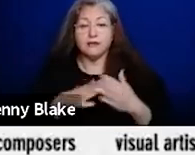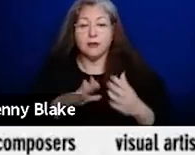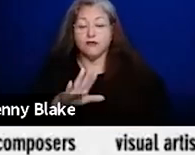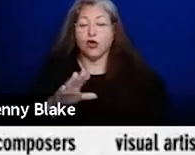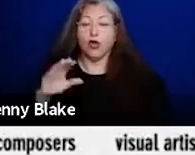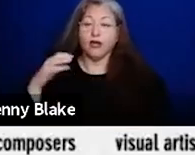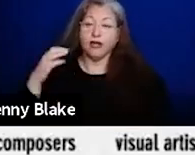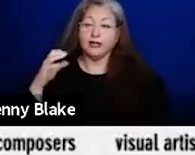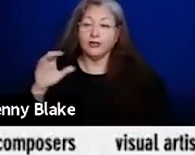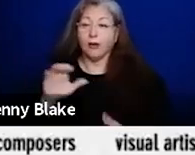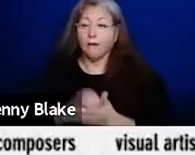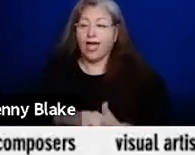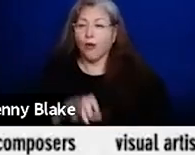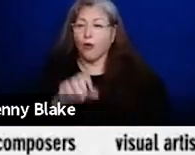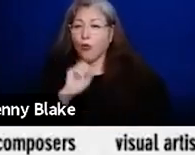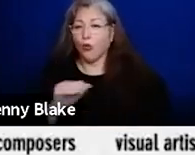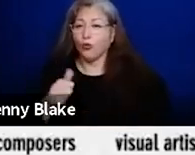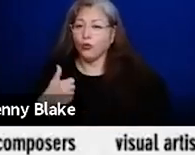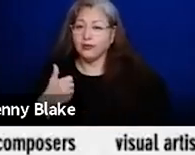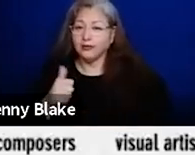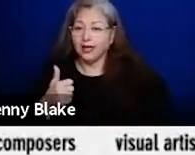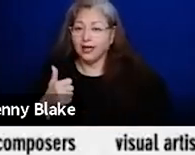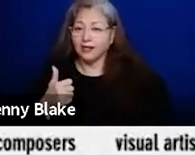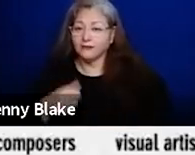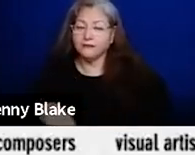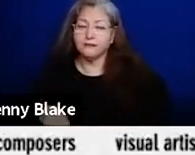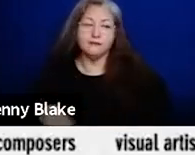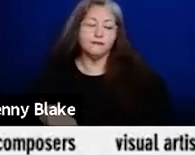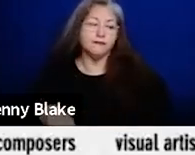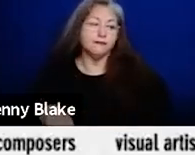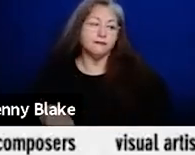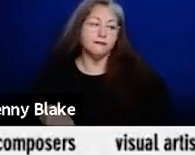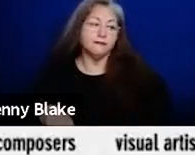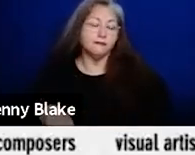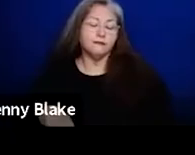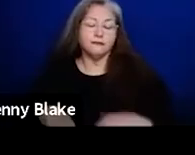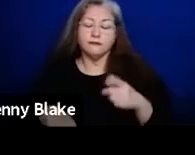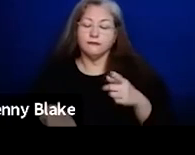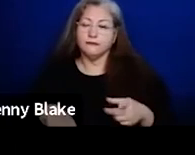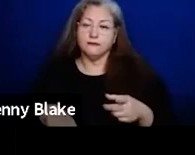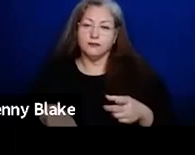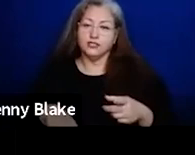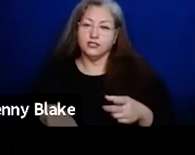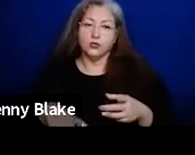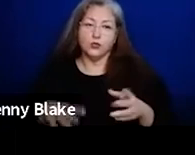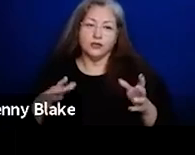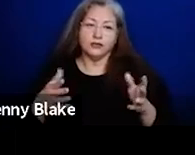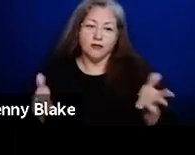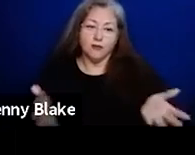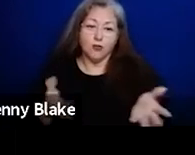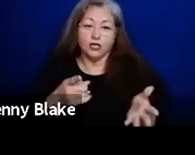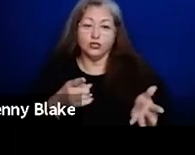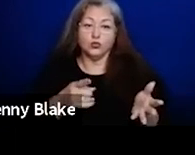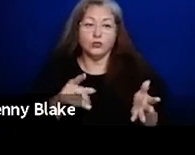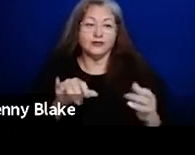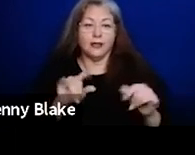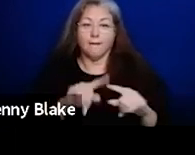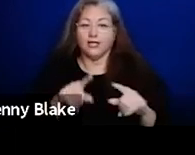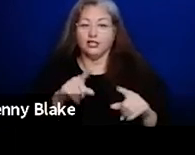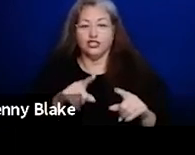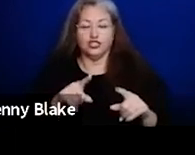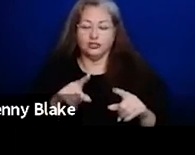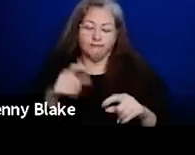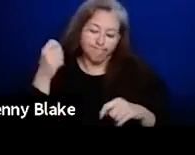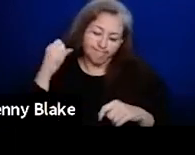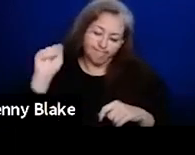were married at 10 years of age, and she was pushed to do the same, but she fought back,